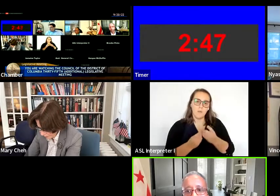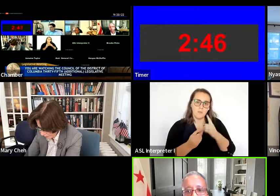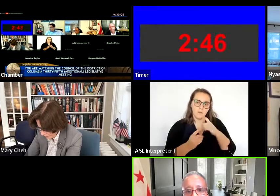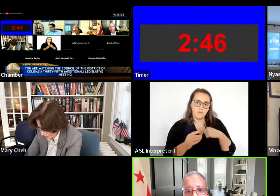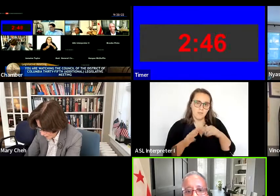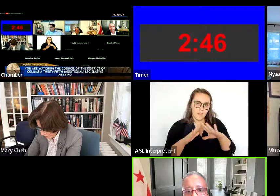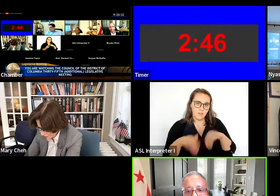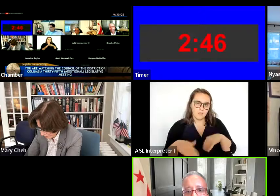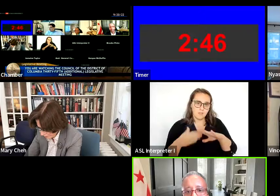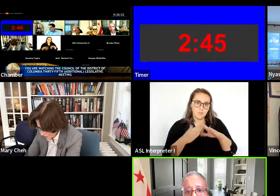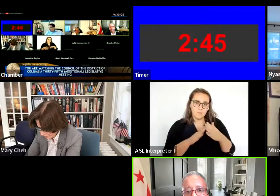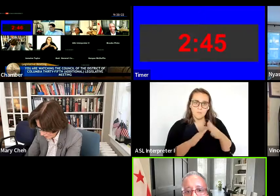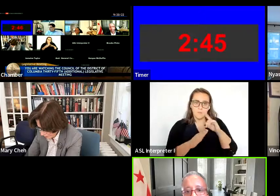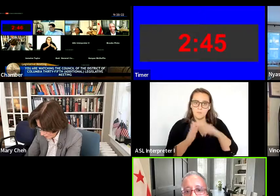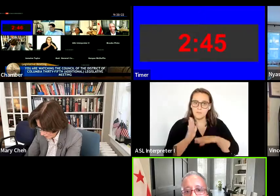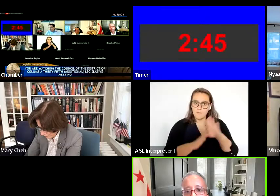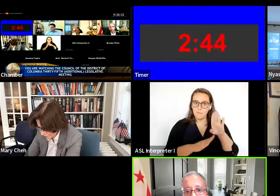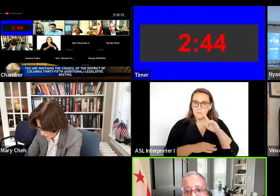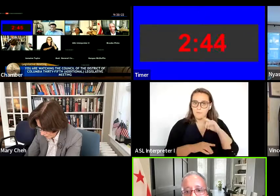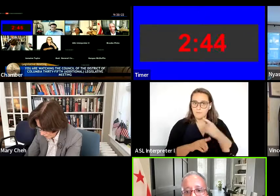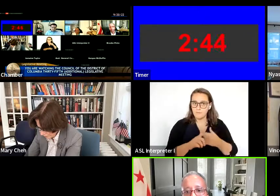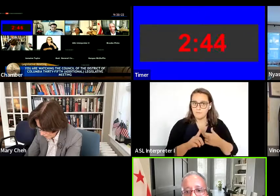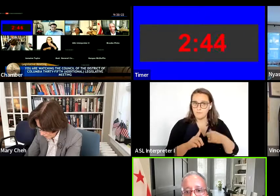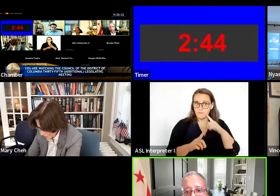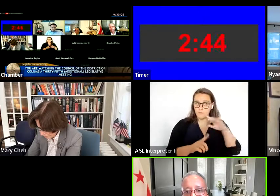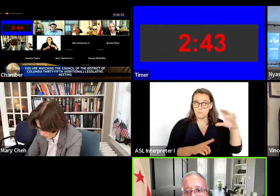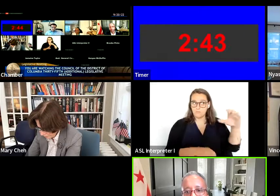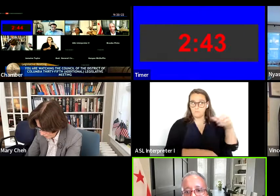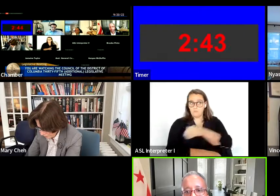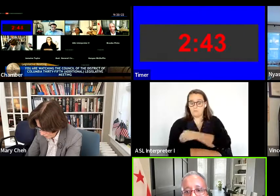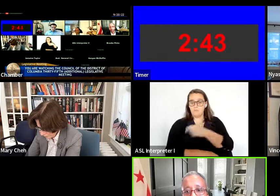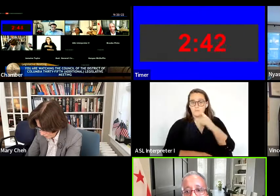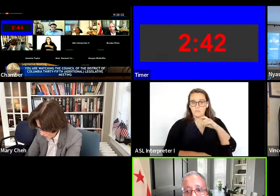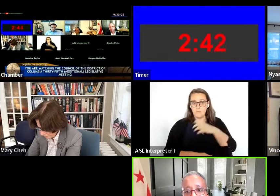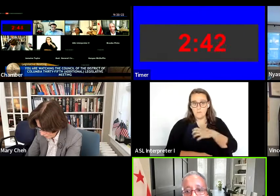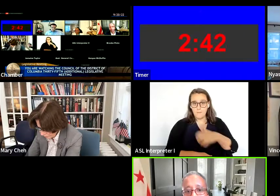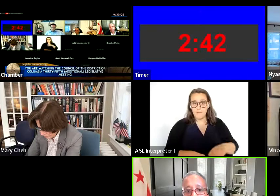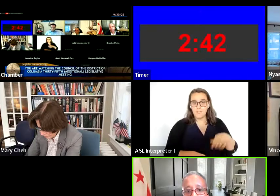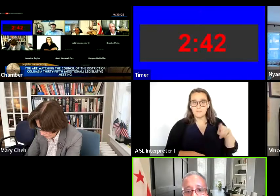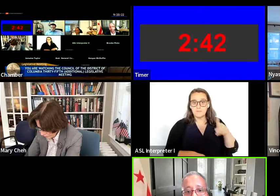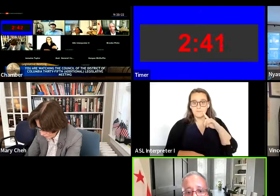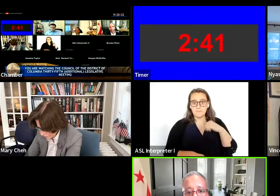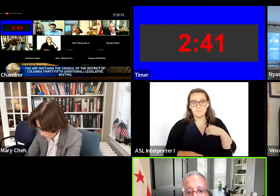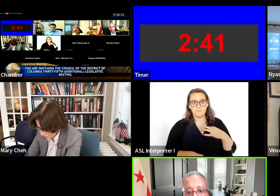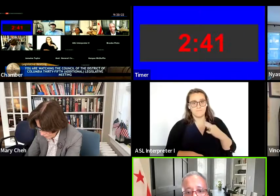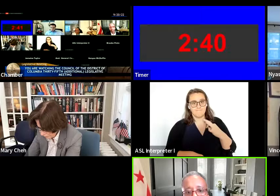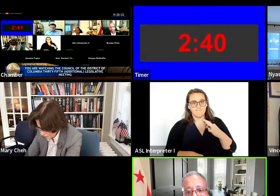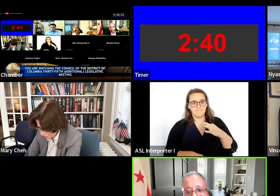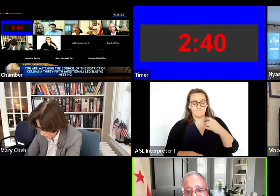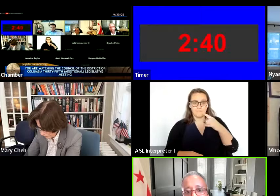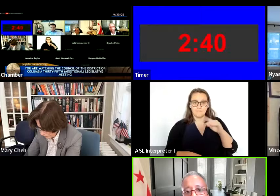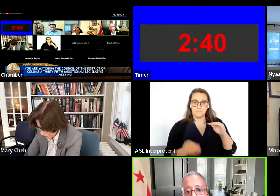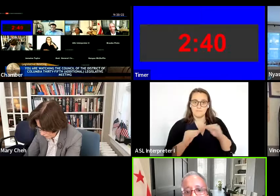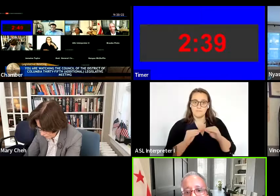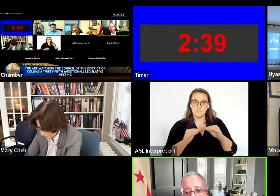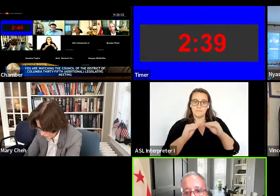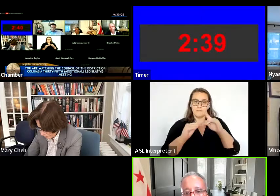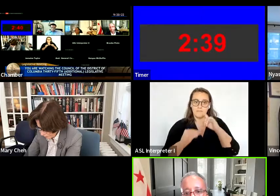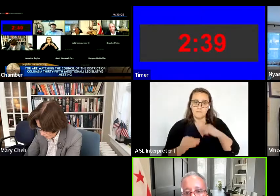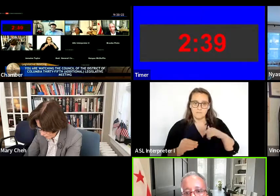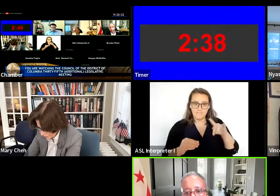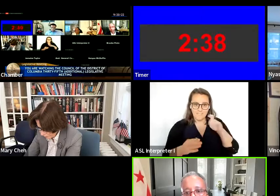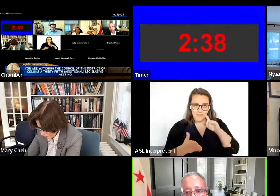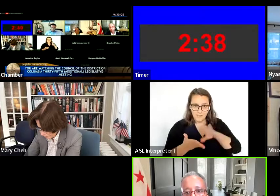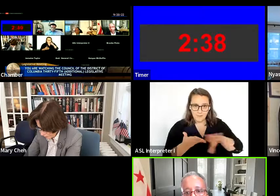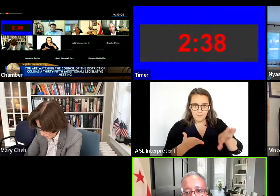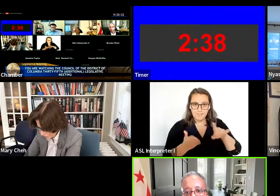to delegation by the mayor, has completed several competitive rounds for projects to apply for tax abatements in the HANTA program. A